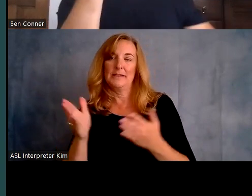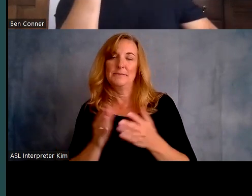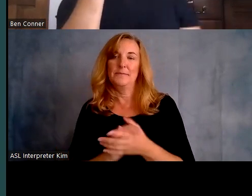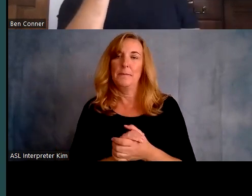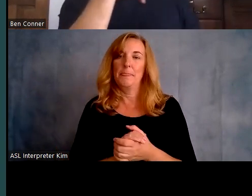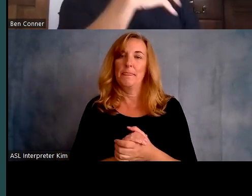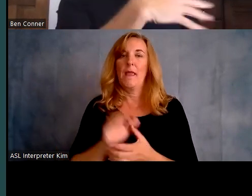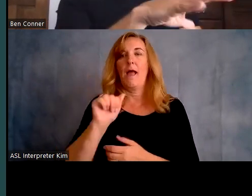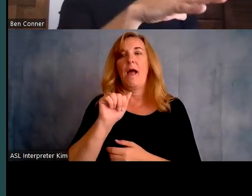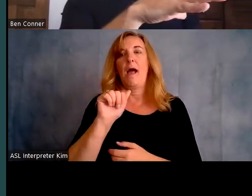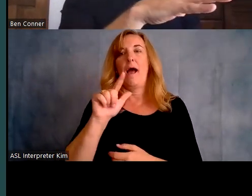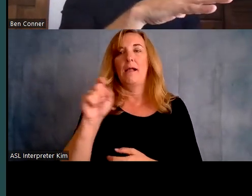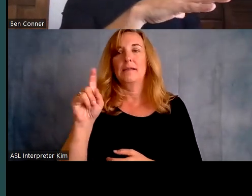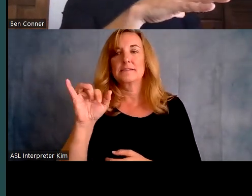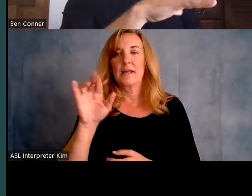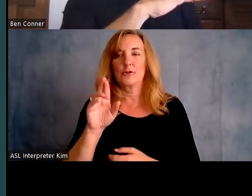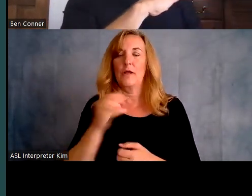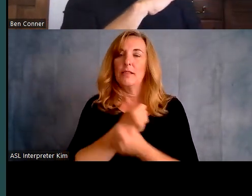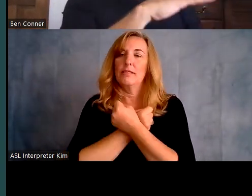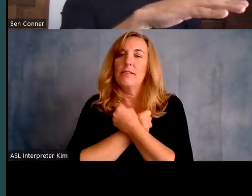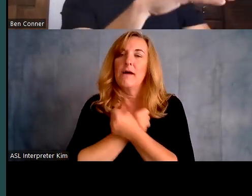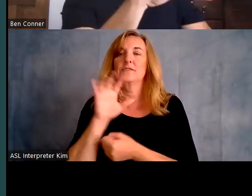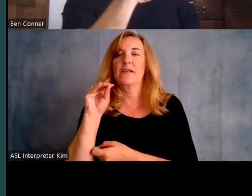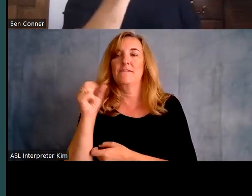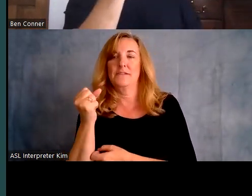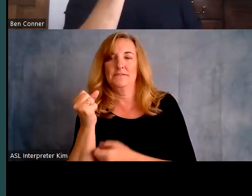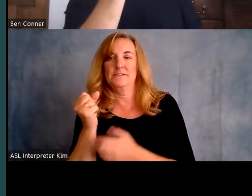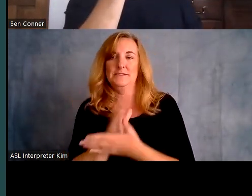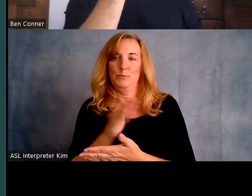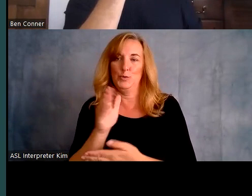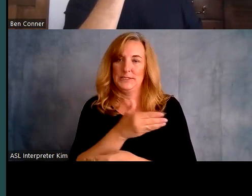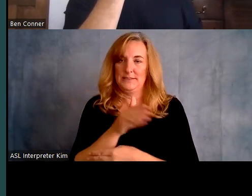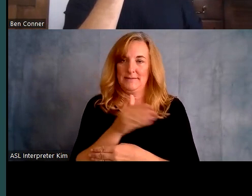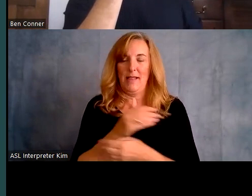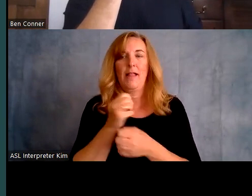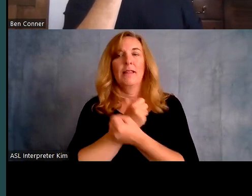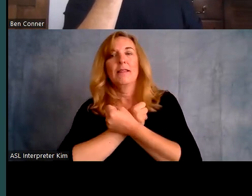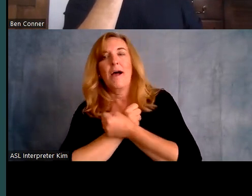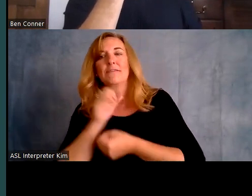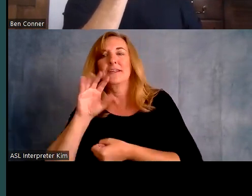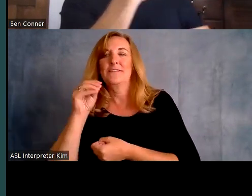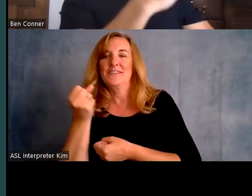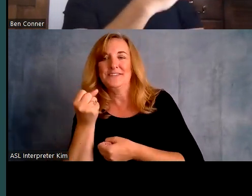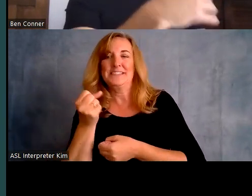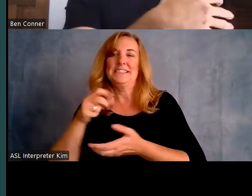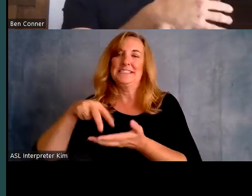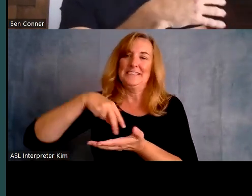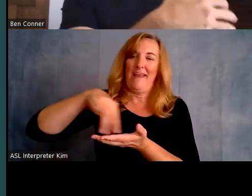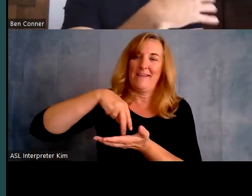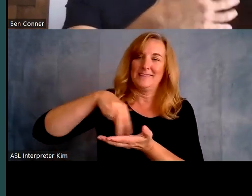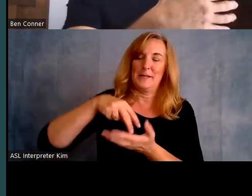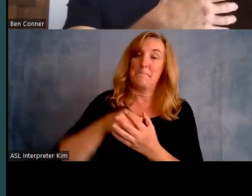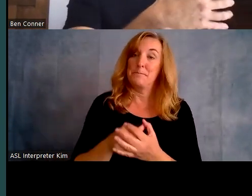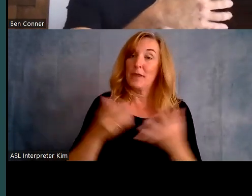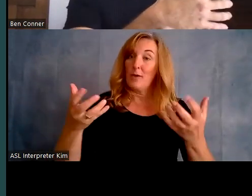Alexander loves 50s music, loves 50s dances, and he wanted to host a